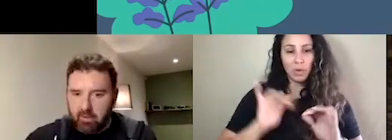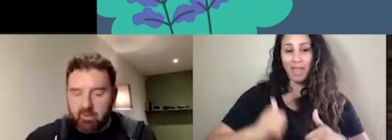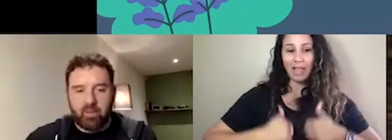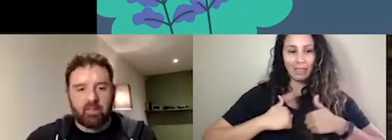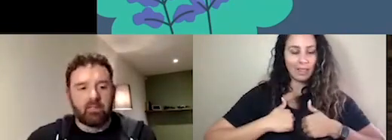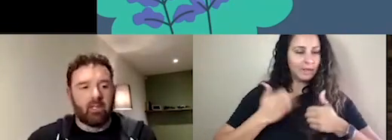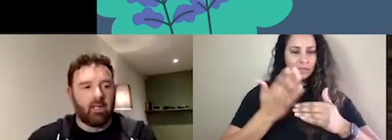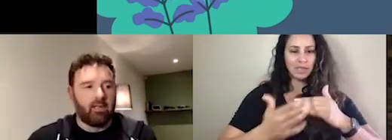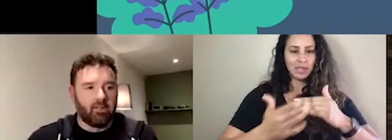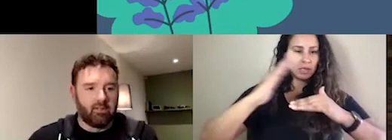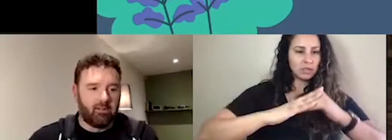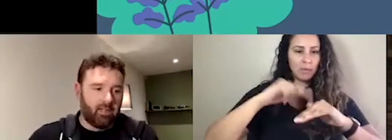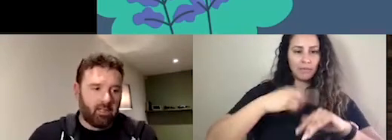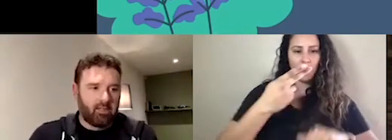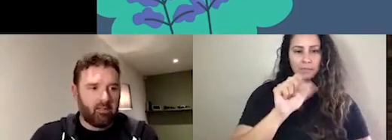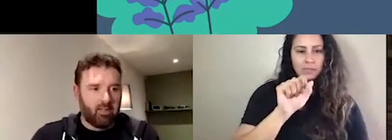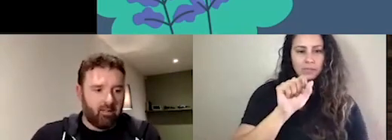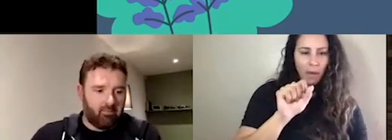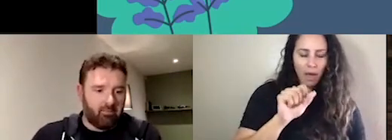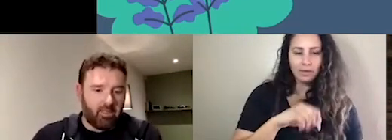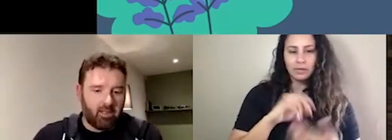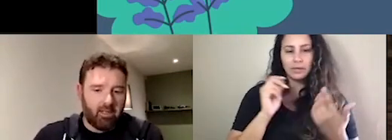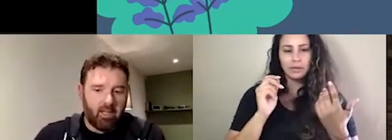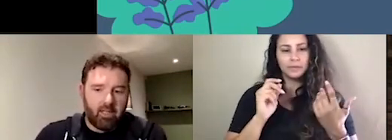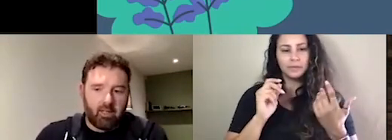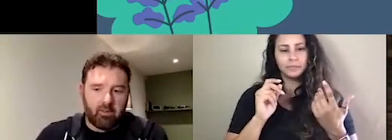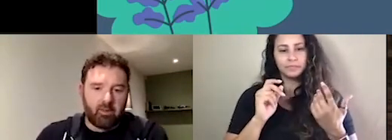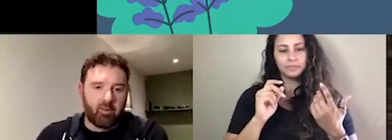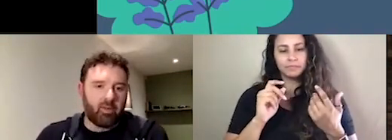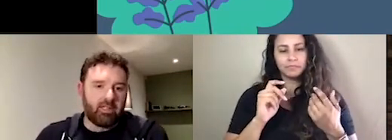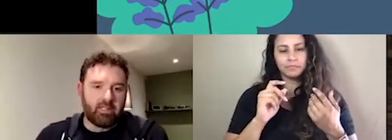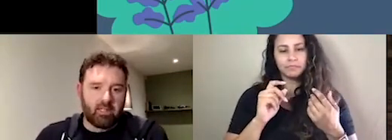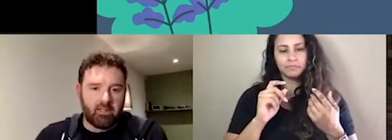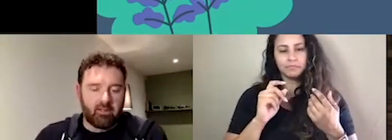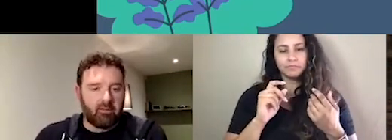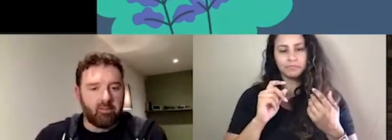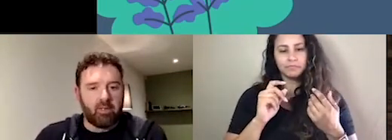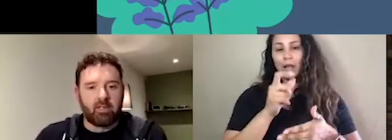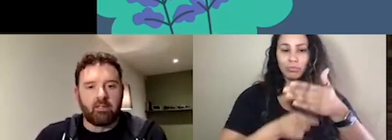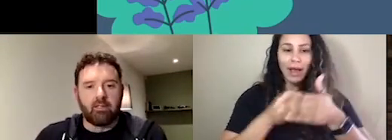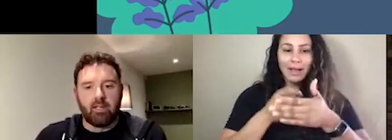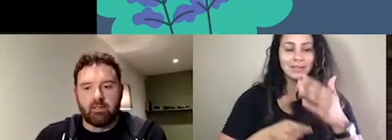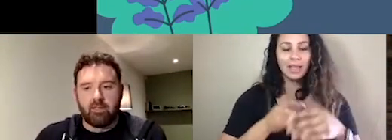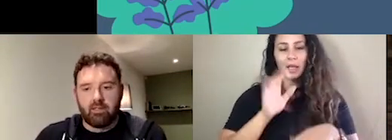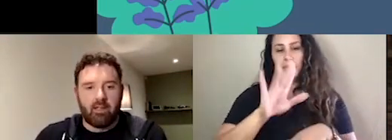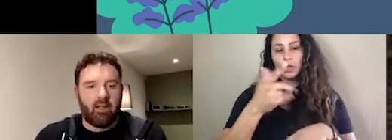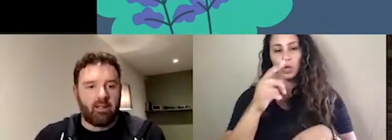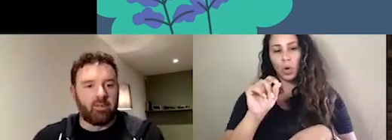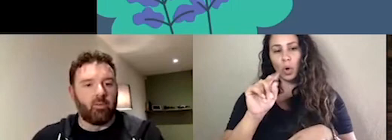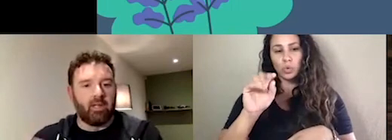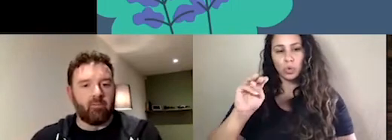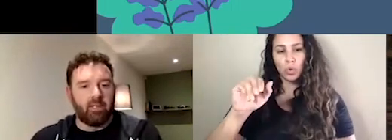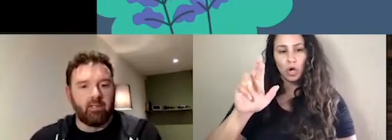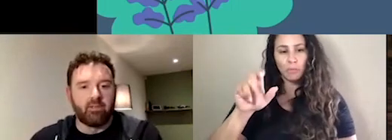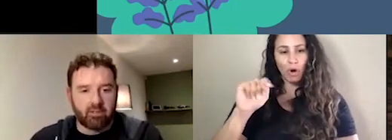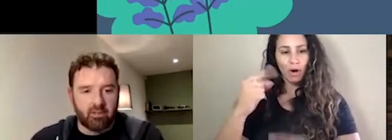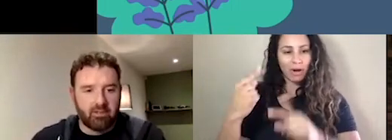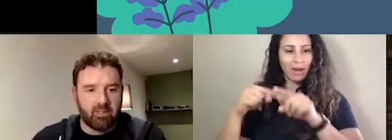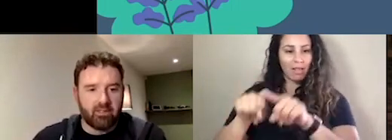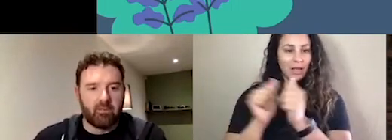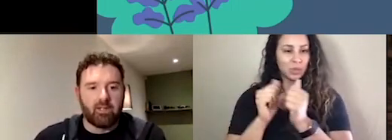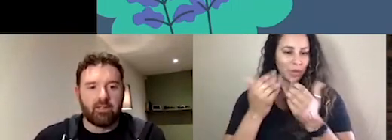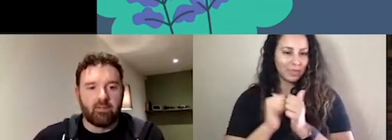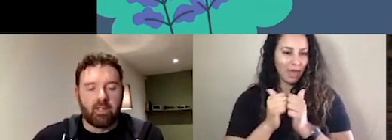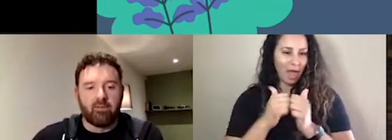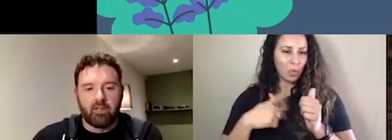top of HubSpot, and even like you know, their pricing and their go-to-market is aligned with the way that we structure those